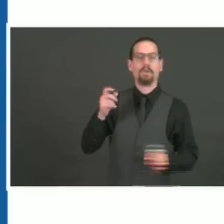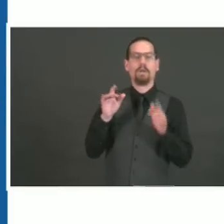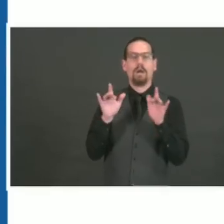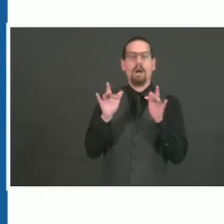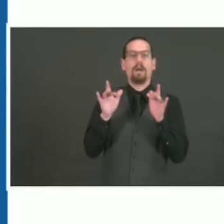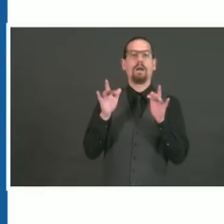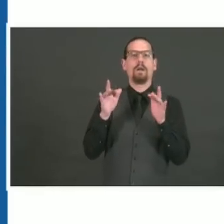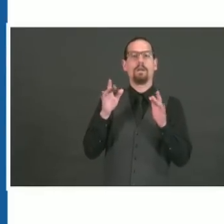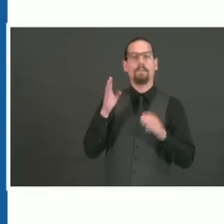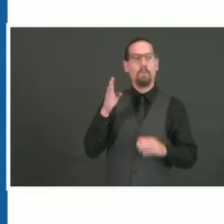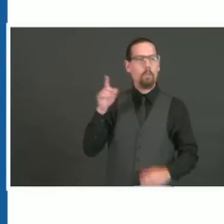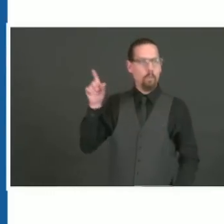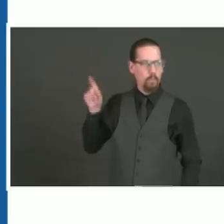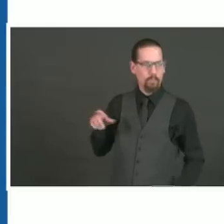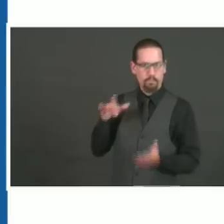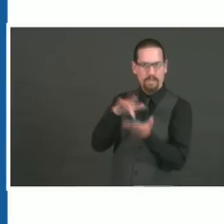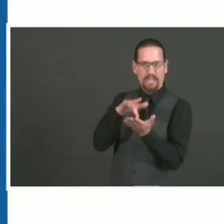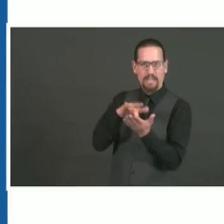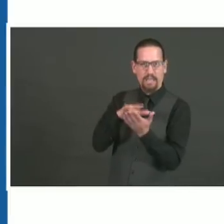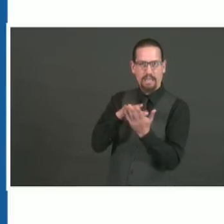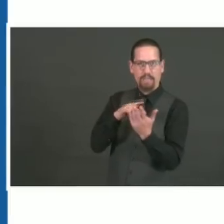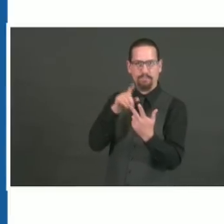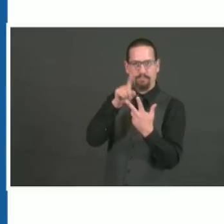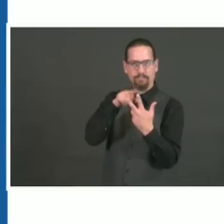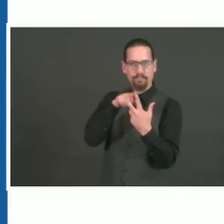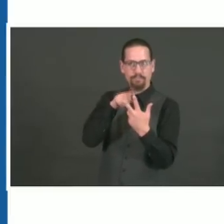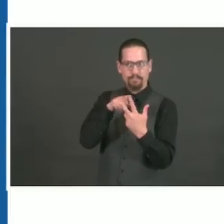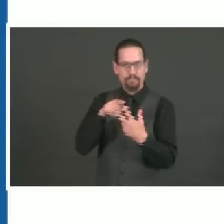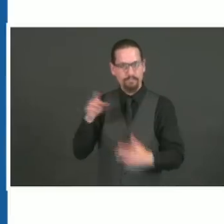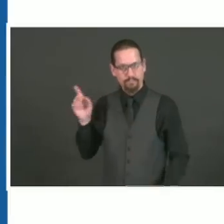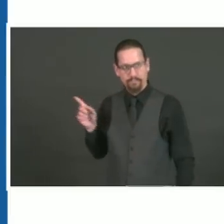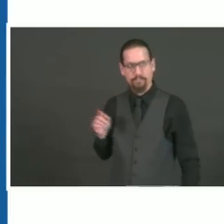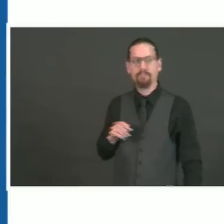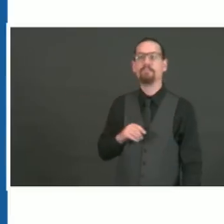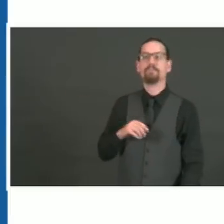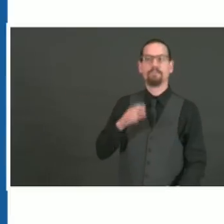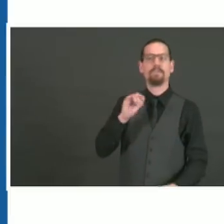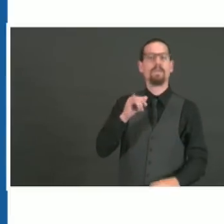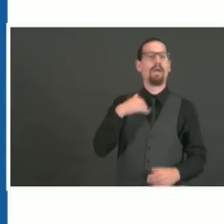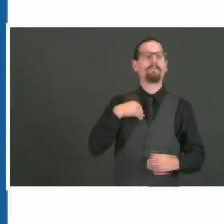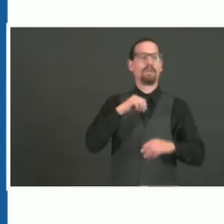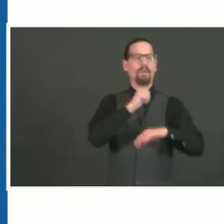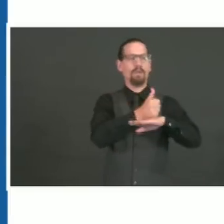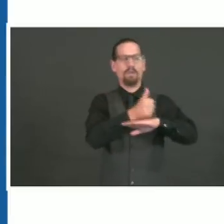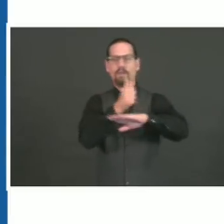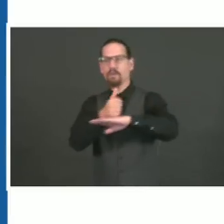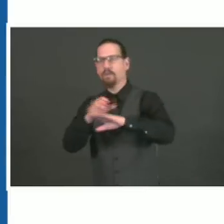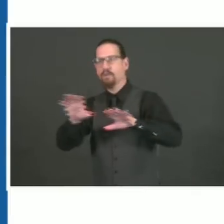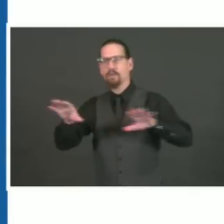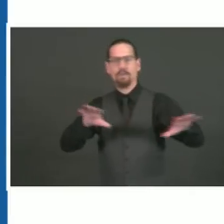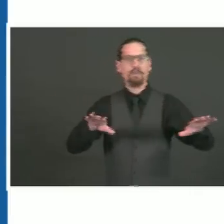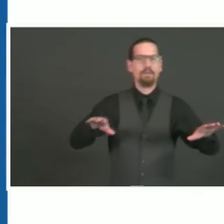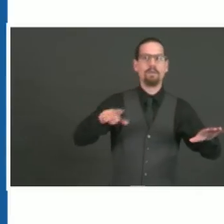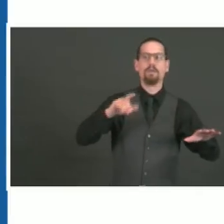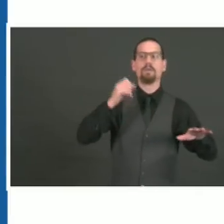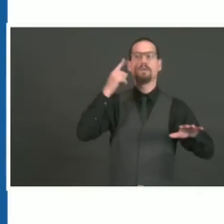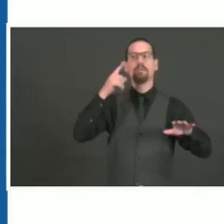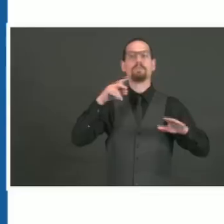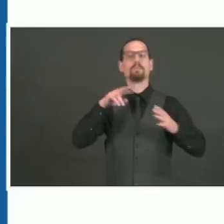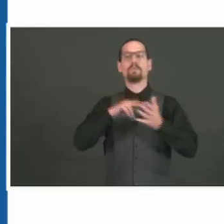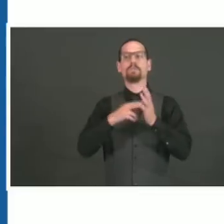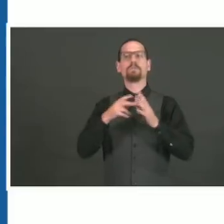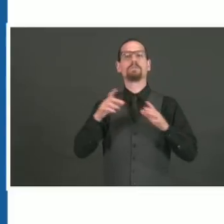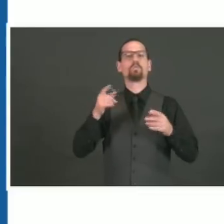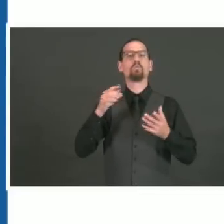in multiple stable groups, but linked by a clear, common school-associated